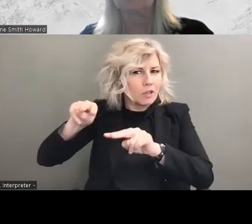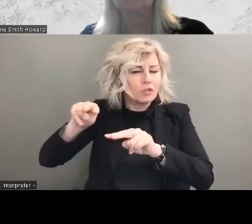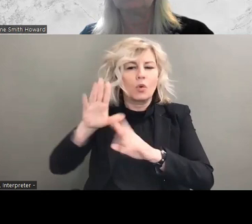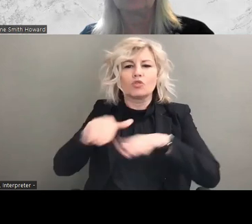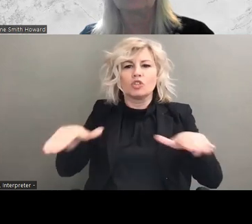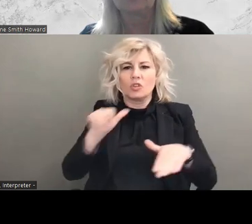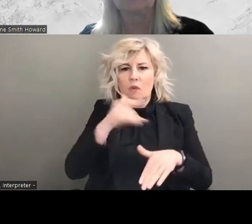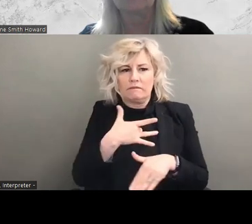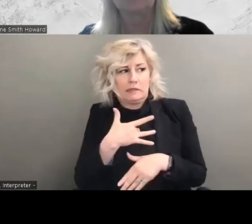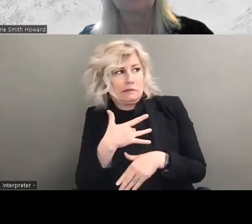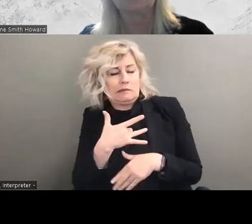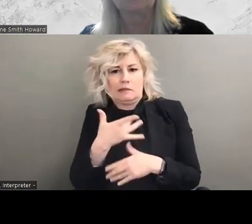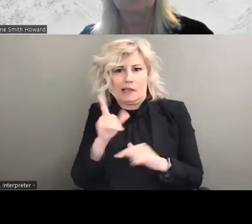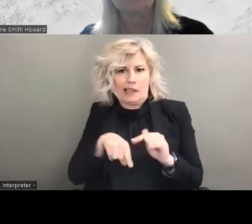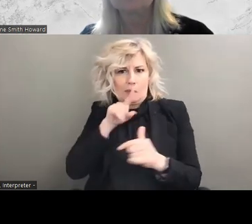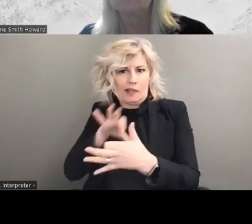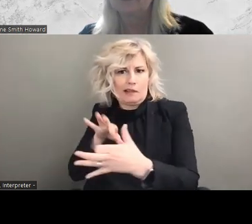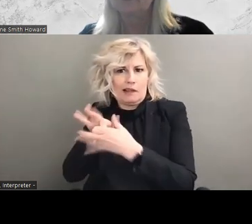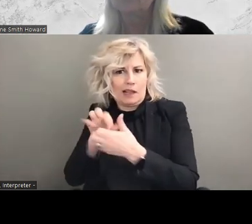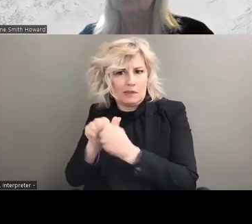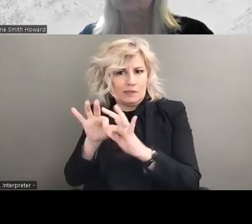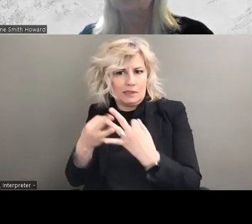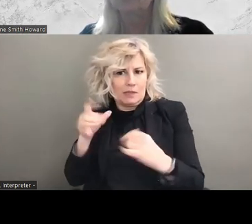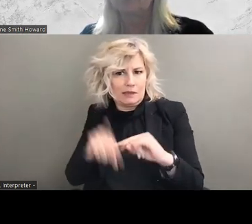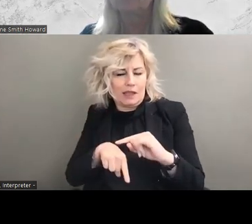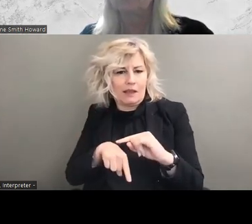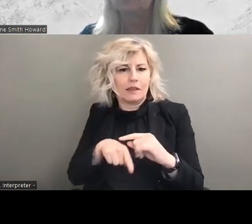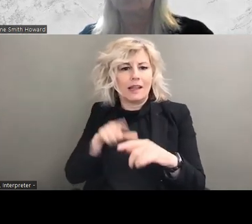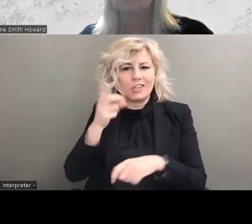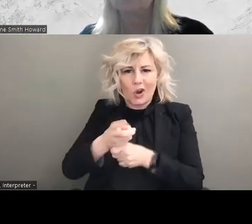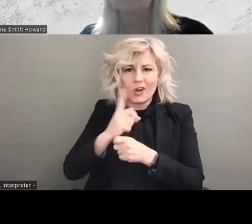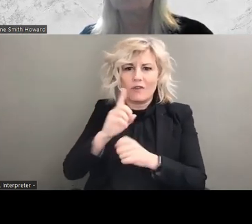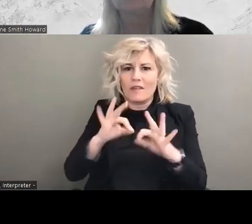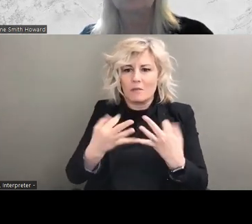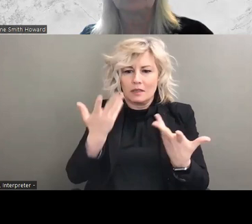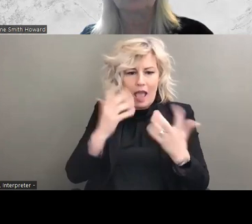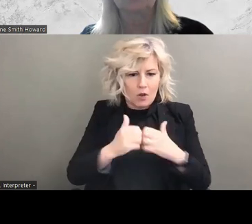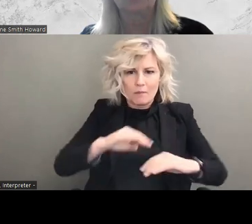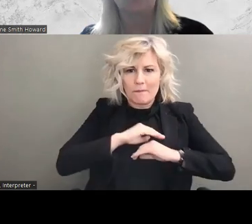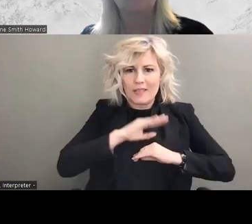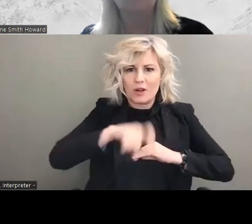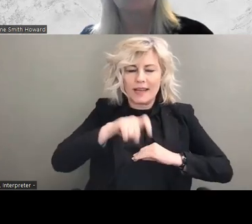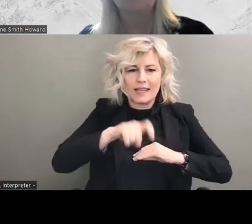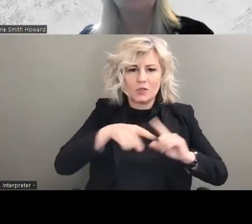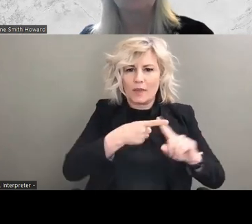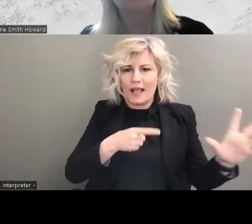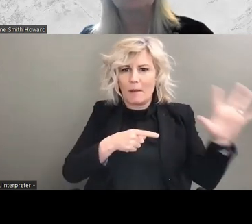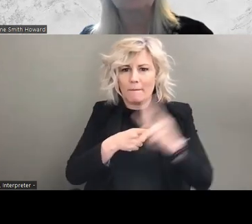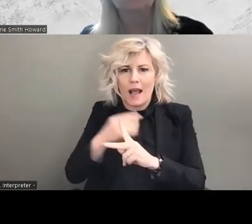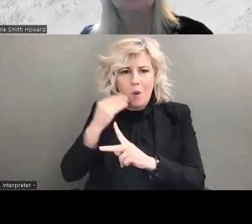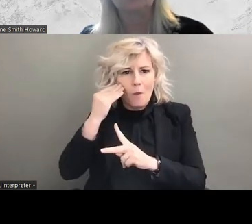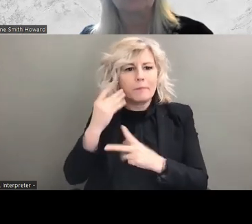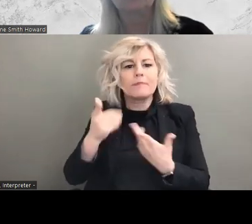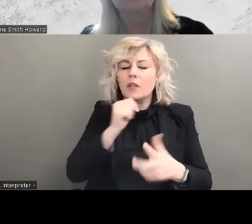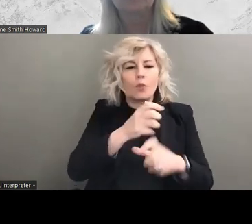not feel like they can connect with their families, and it's harder for their families to know how to meet their needs when they return home. They do not